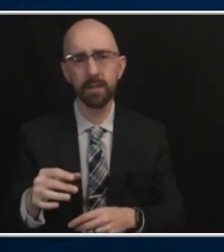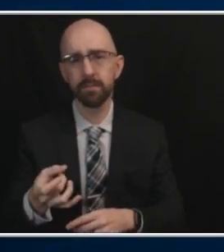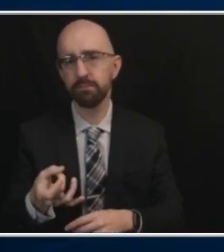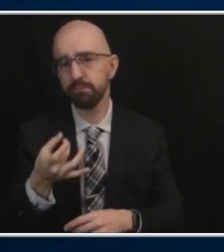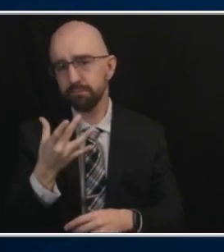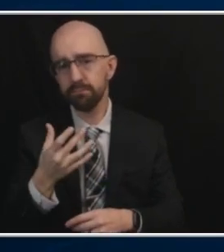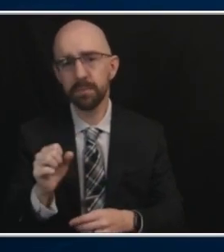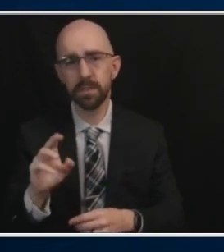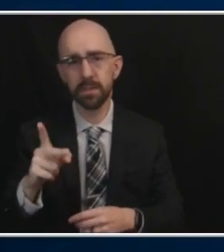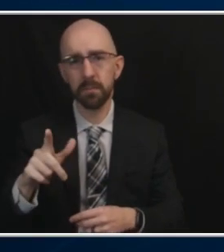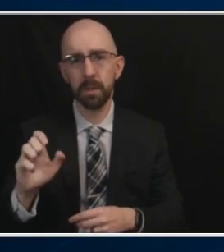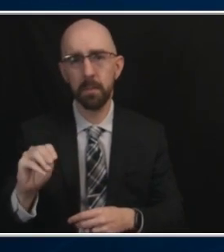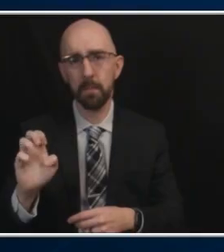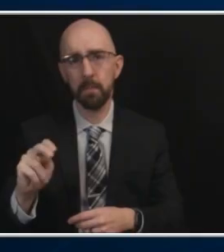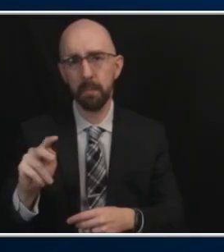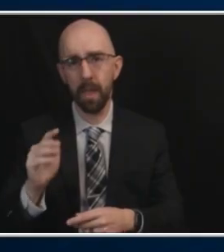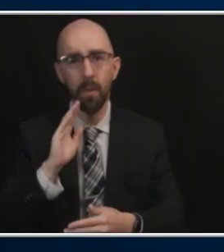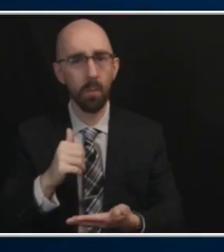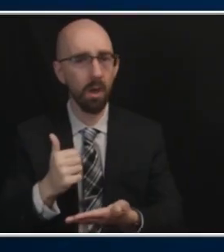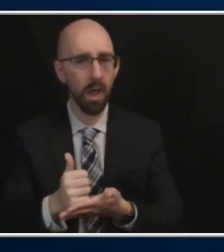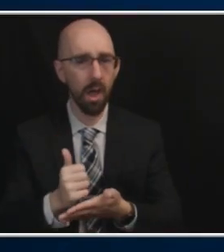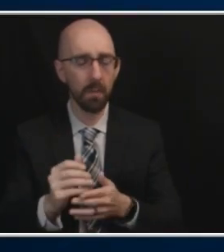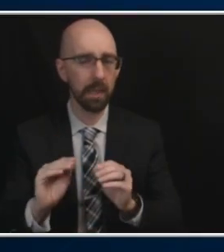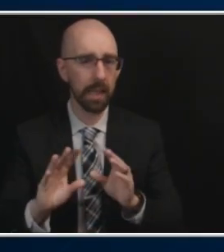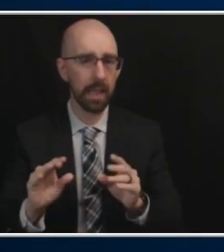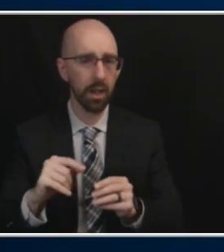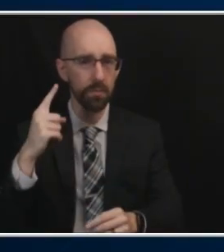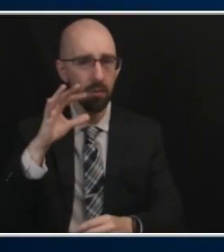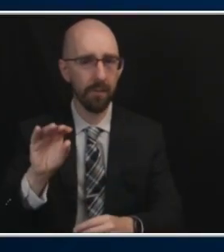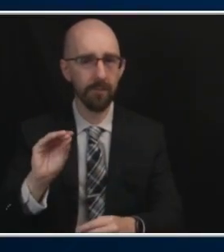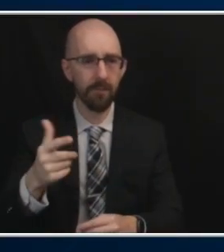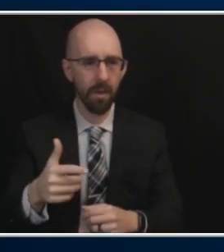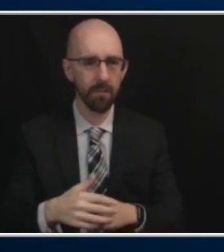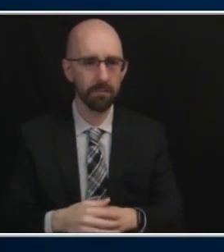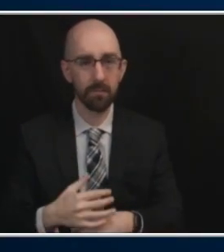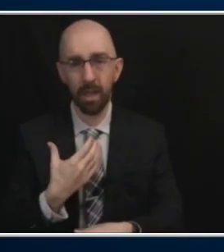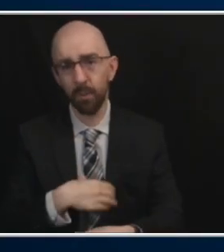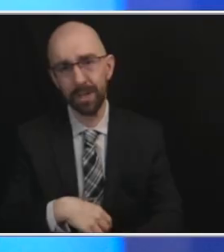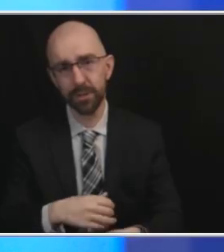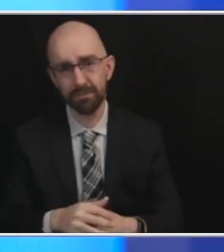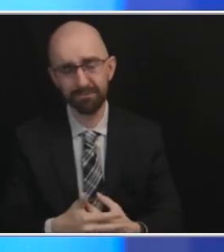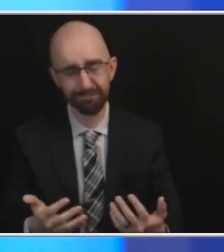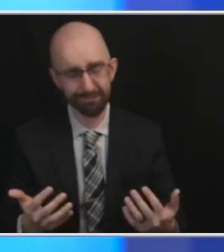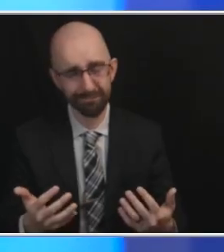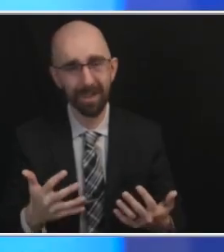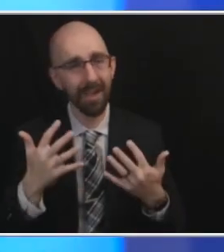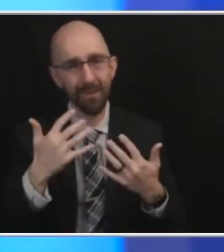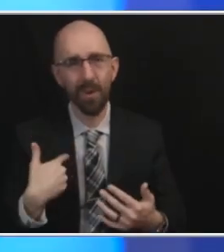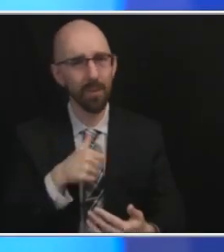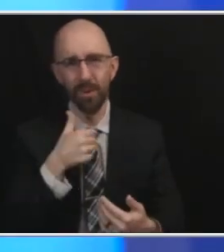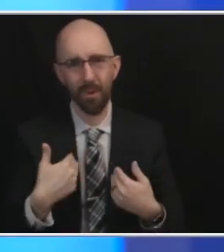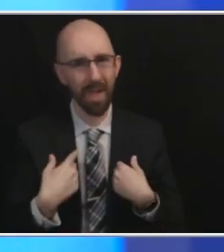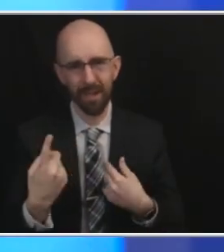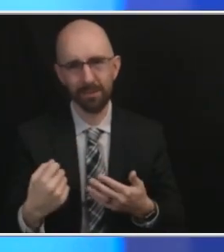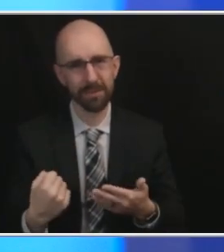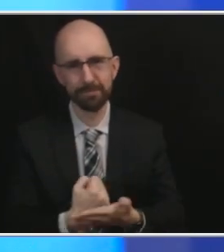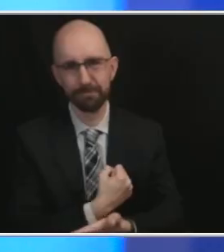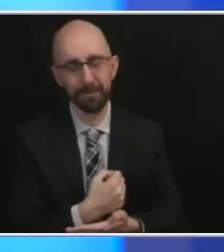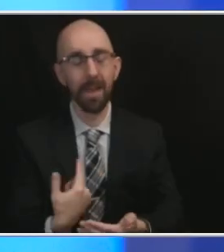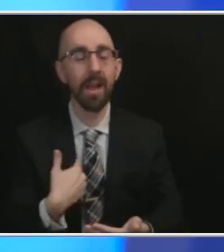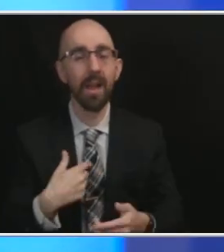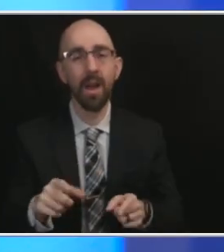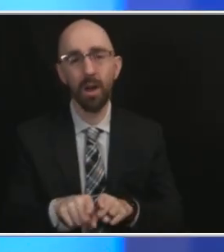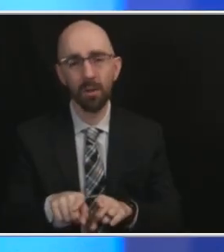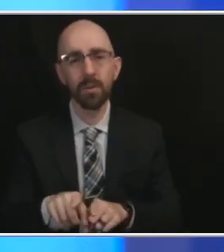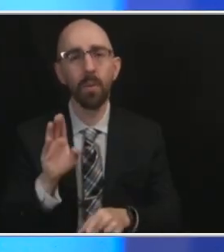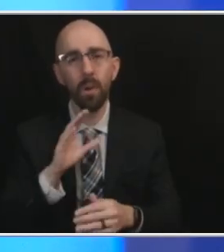to clear up brain fog? I wish. Unfortunately, we don't have one. But I also will add